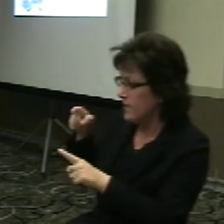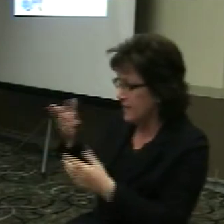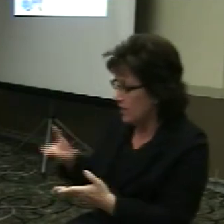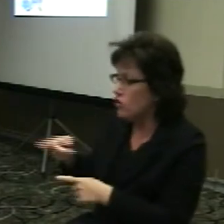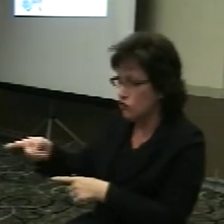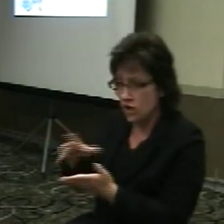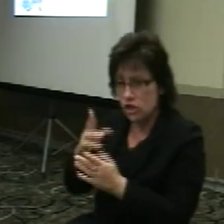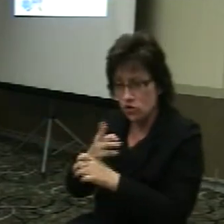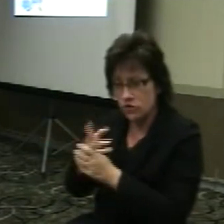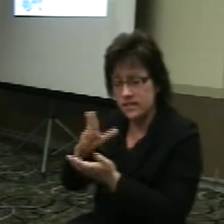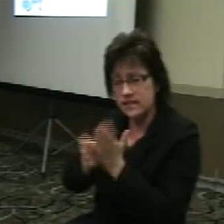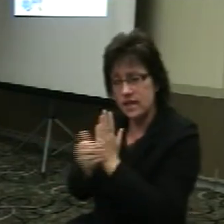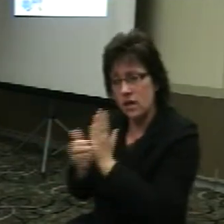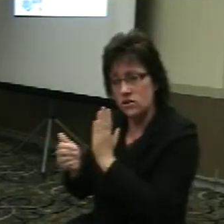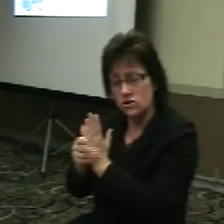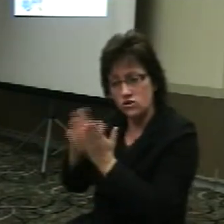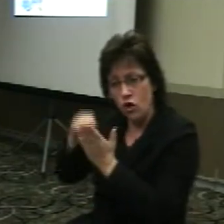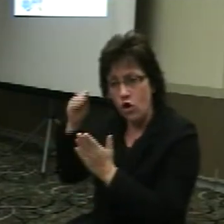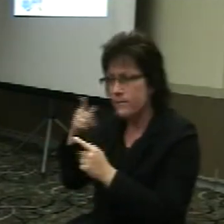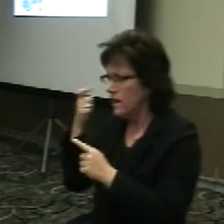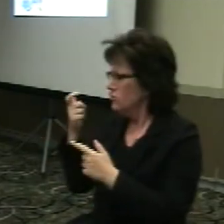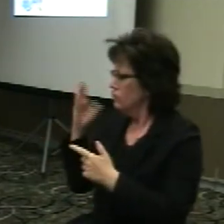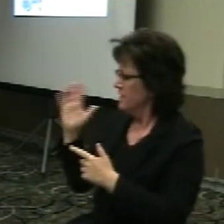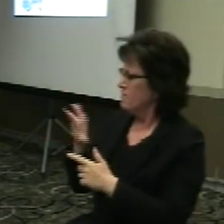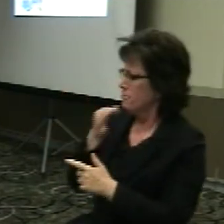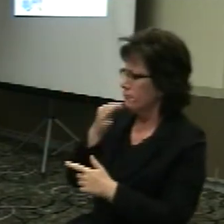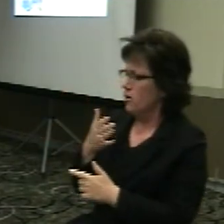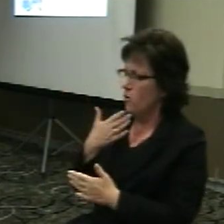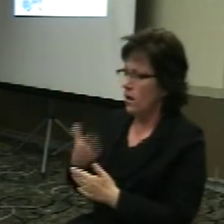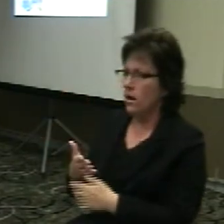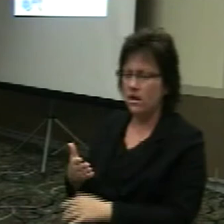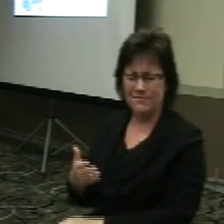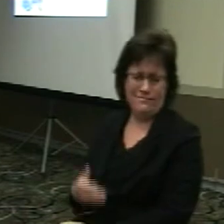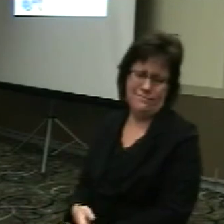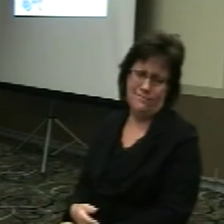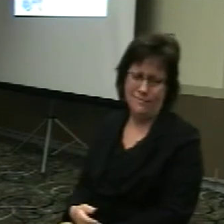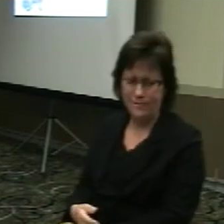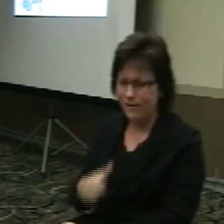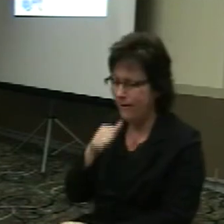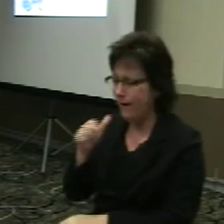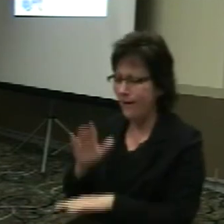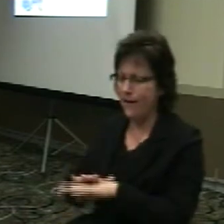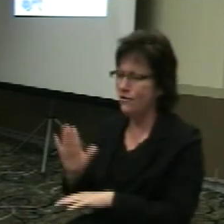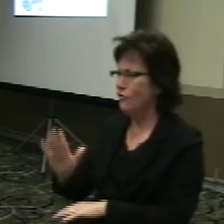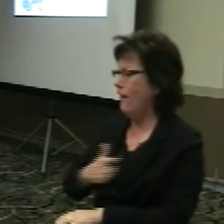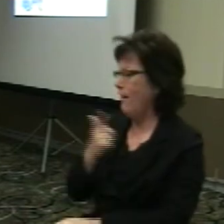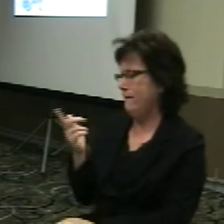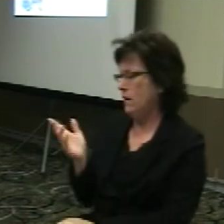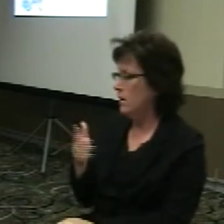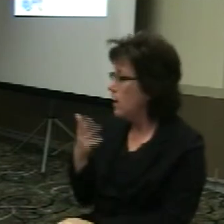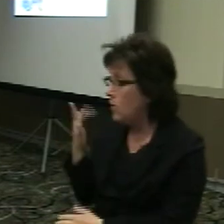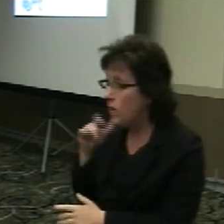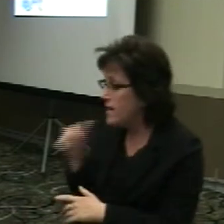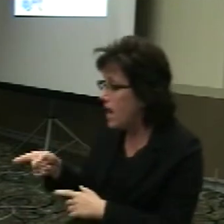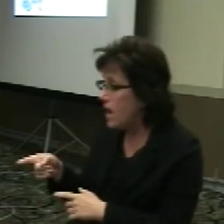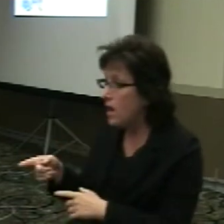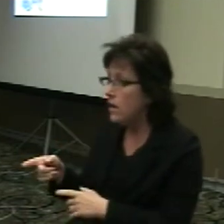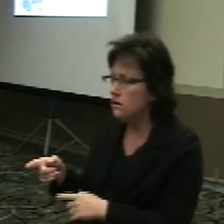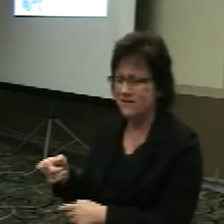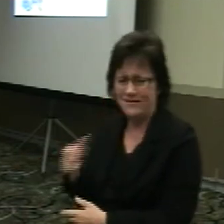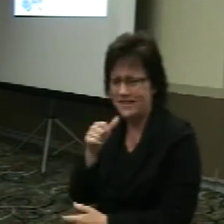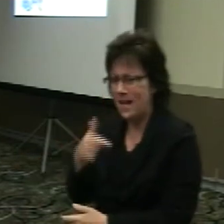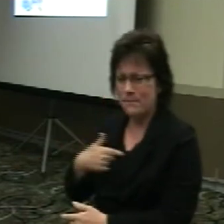these skills that you've learned because you seem to be doing them so well? And the kid says, not on your life. And the guy said, why not? He says, it ain't me,